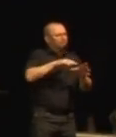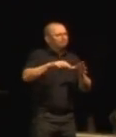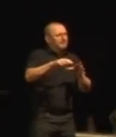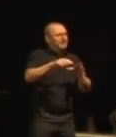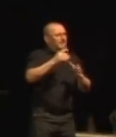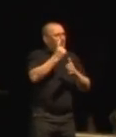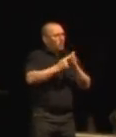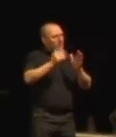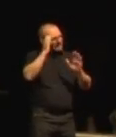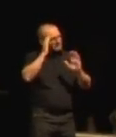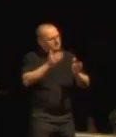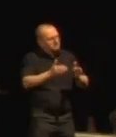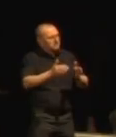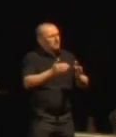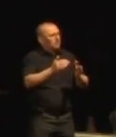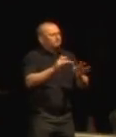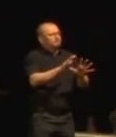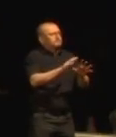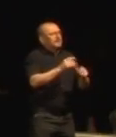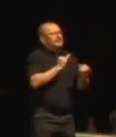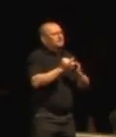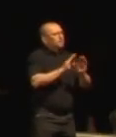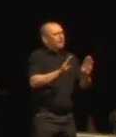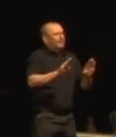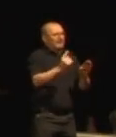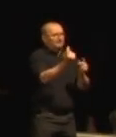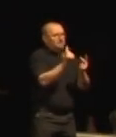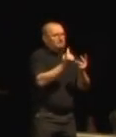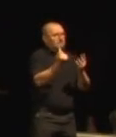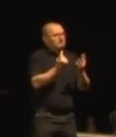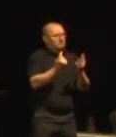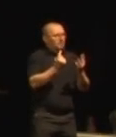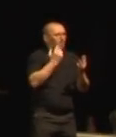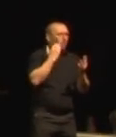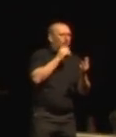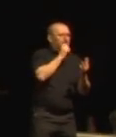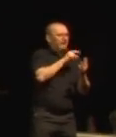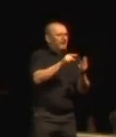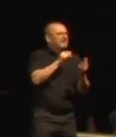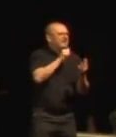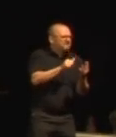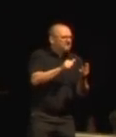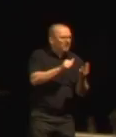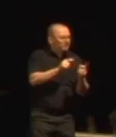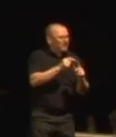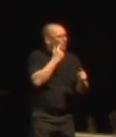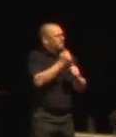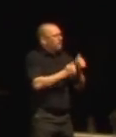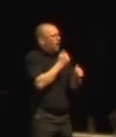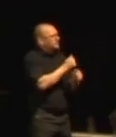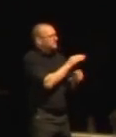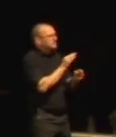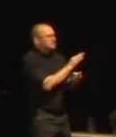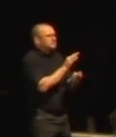candidates would self-select out. The key experience, that open collaboration, is listed, but not open